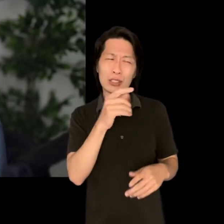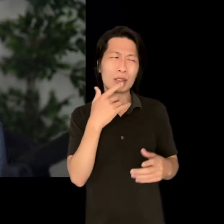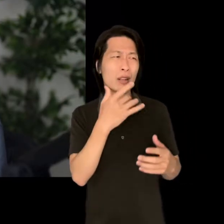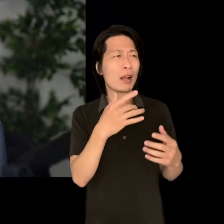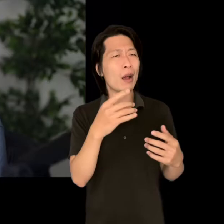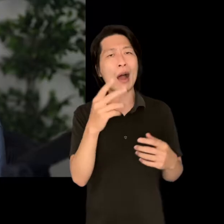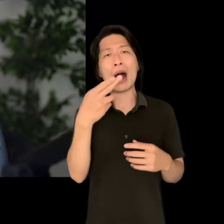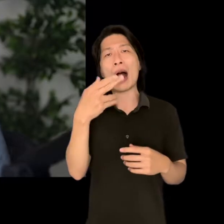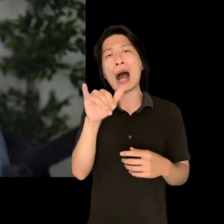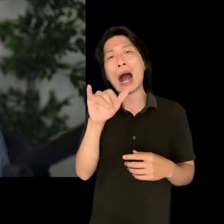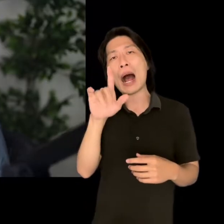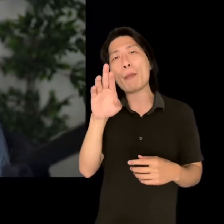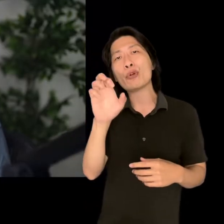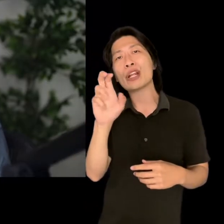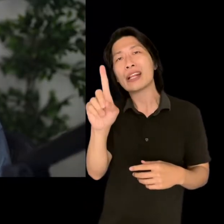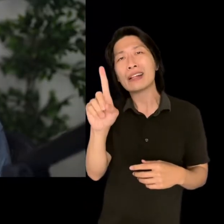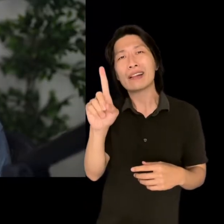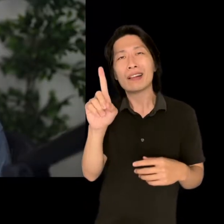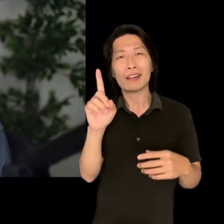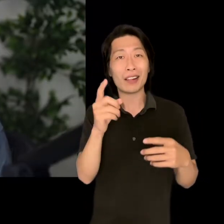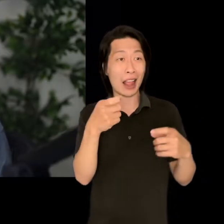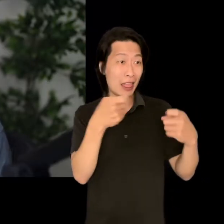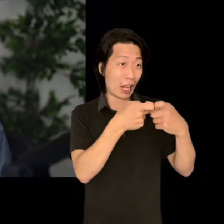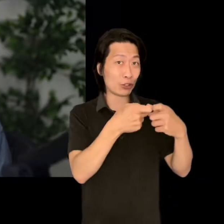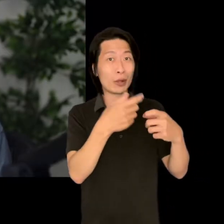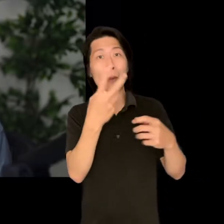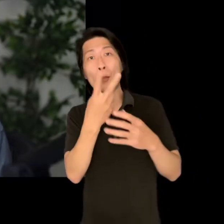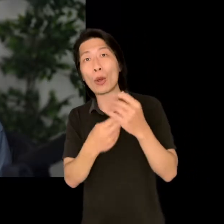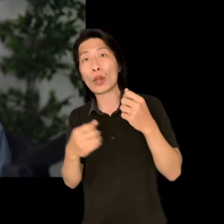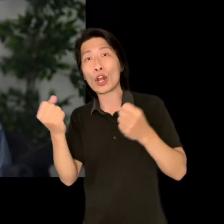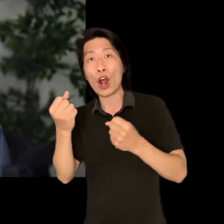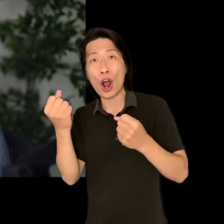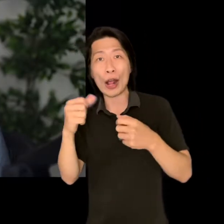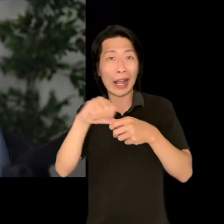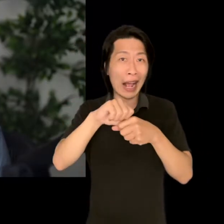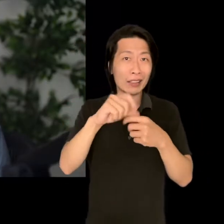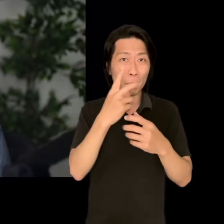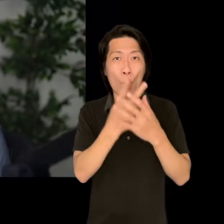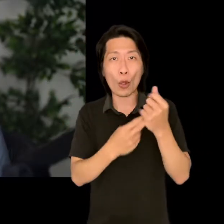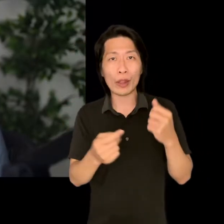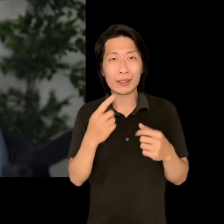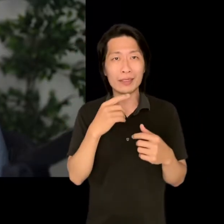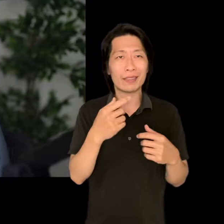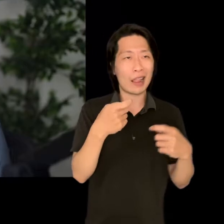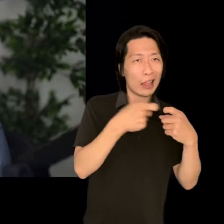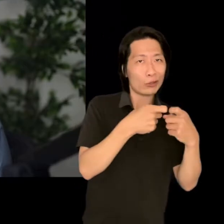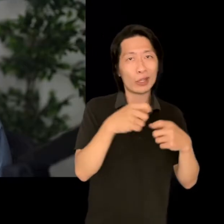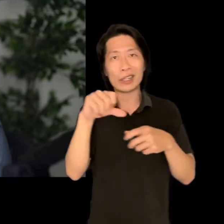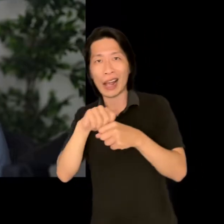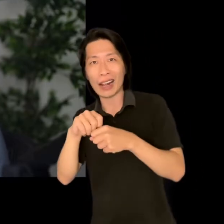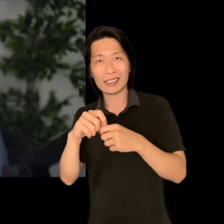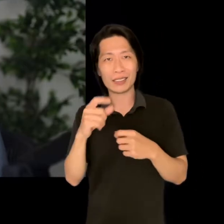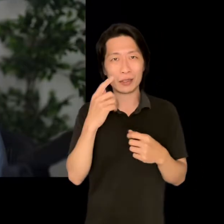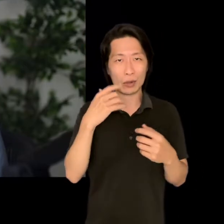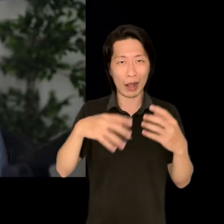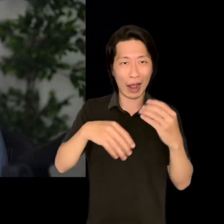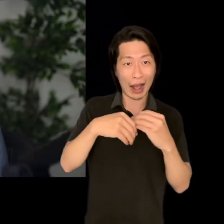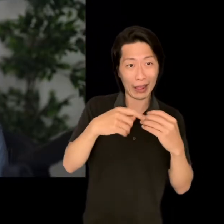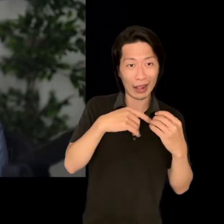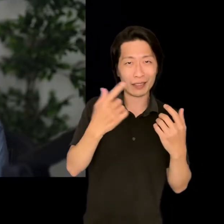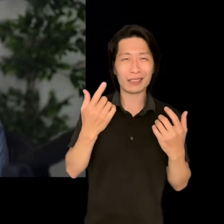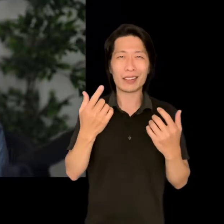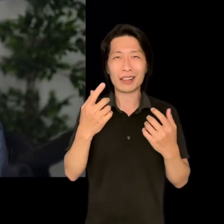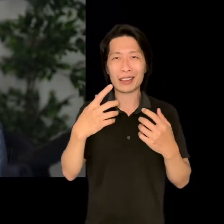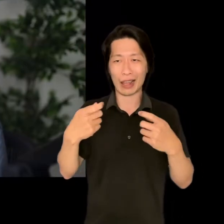hybrid car. They wanted the Tesla Model S actually to be a hybrid electric car to run on gas and electric. So you have